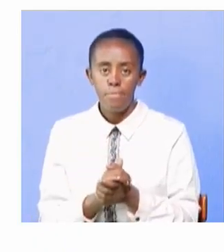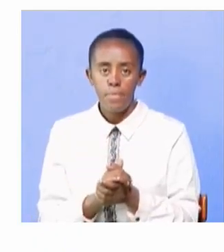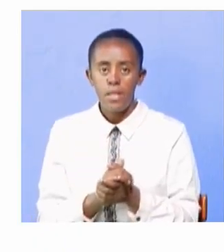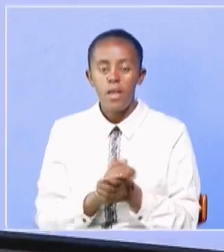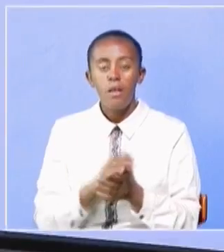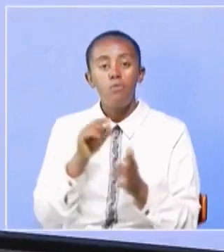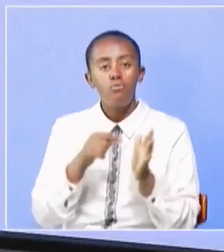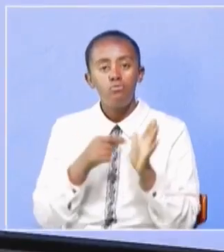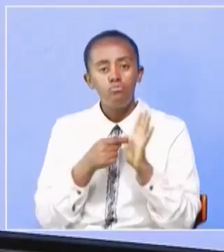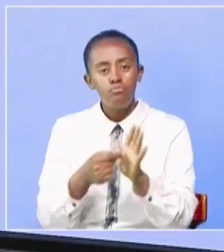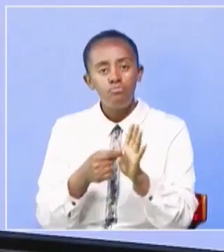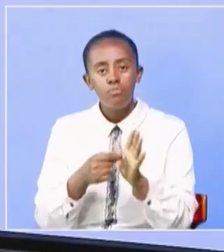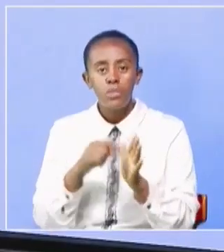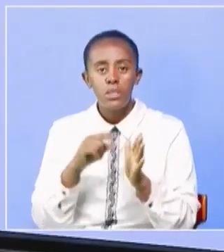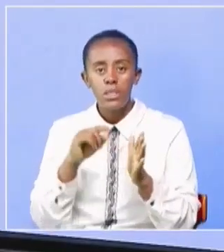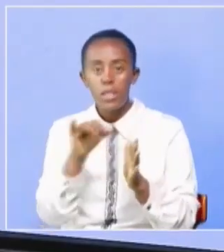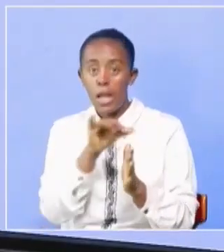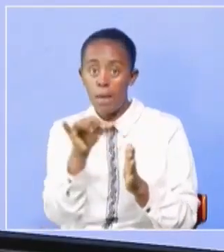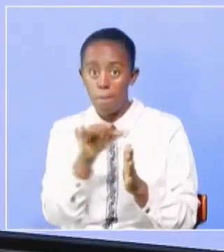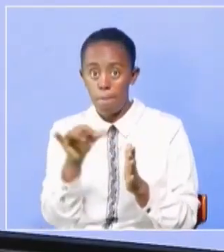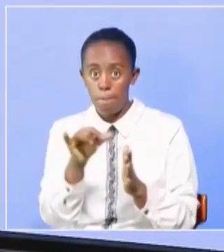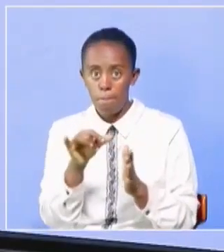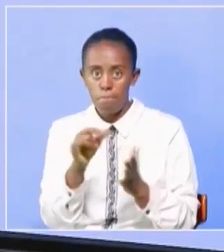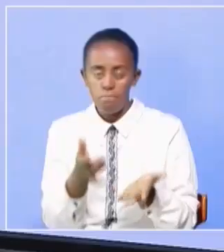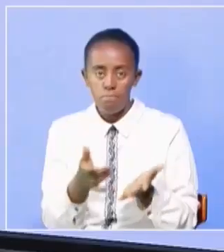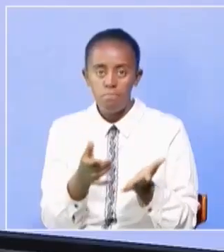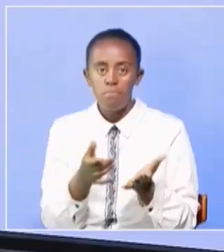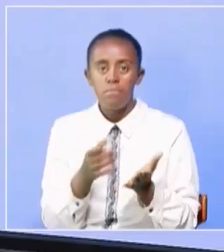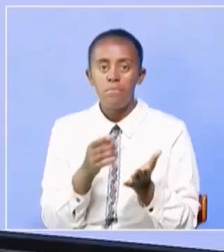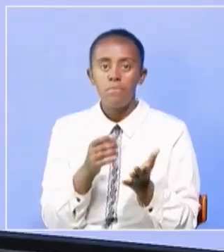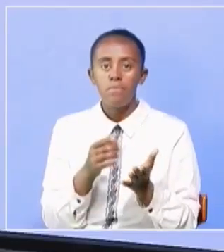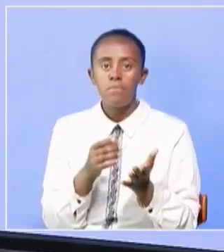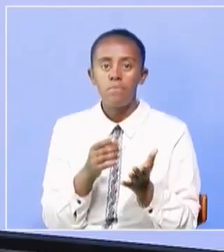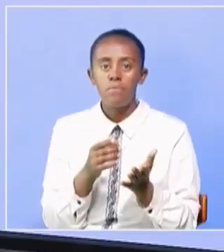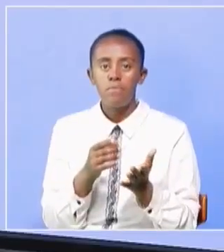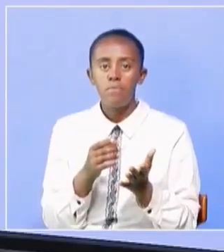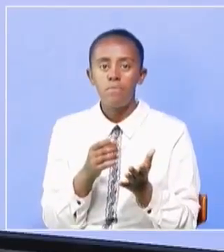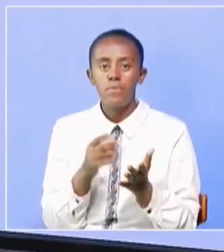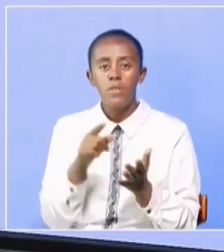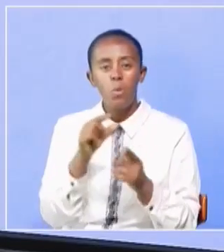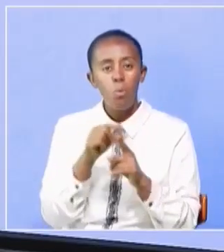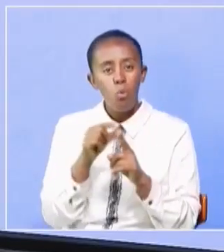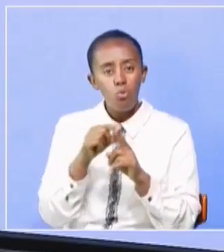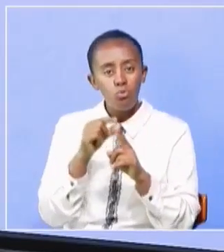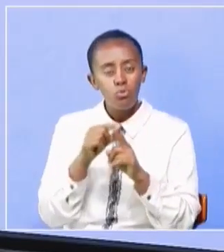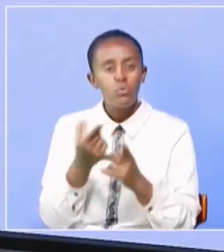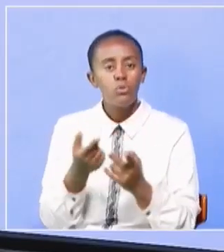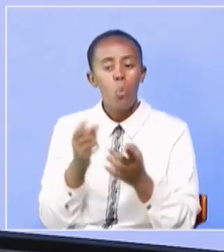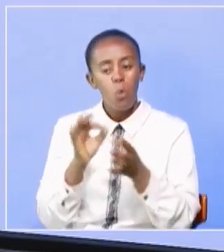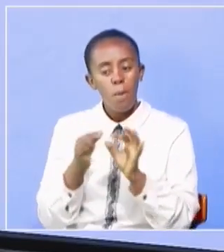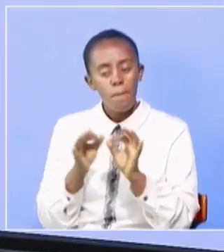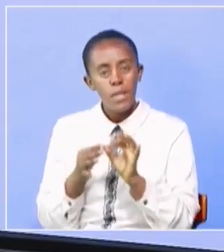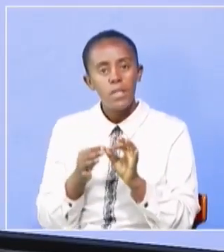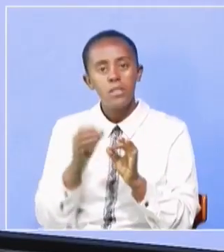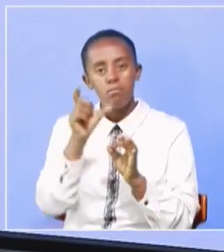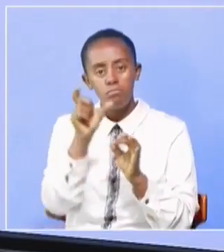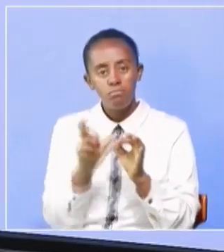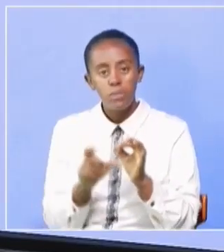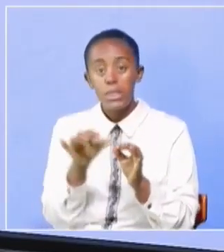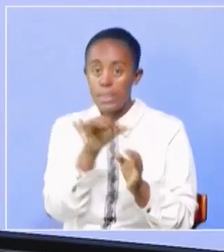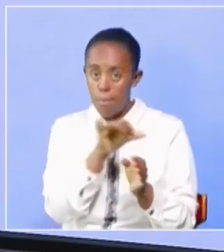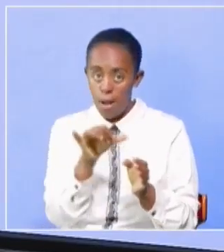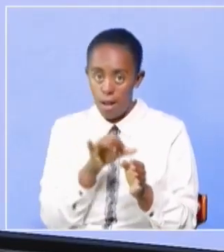Connotative synonyms are synonyms. They have the words of the meaning of the words are